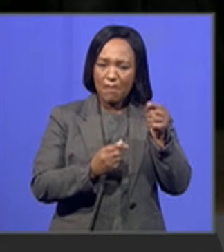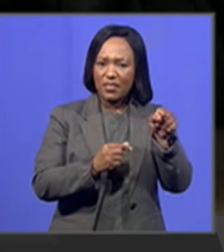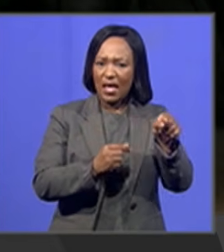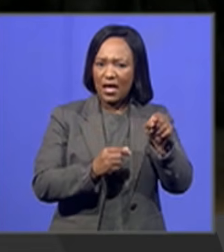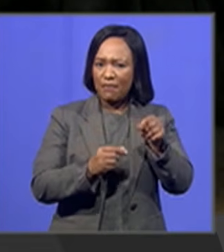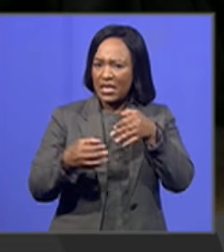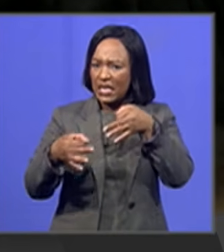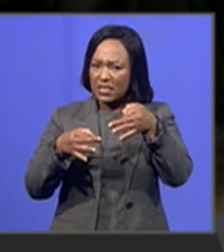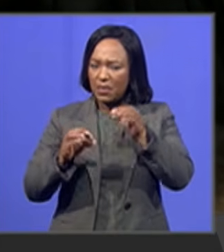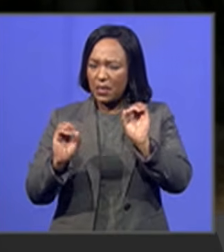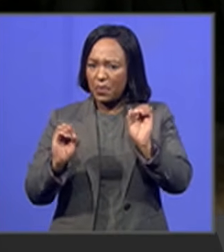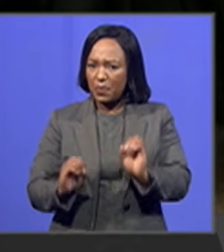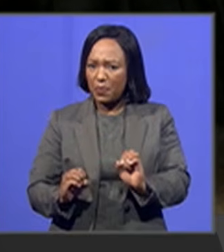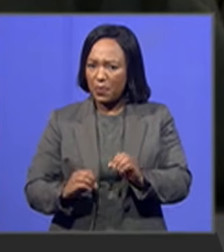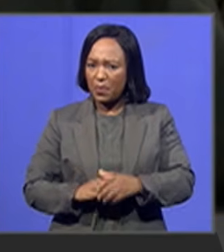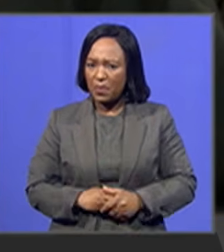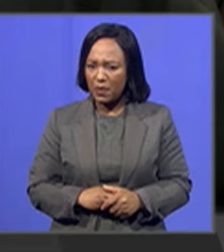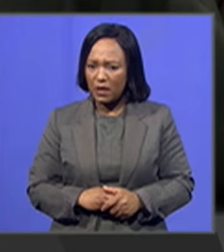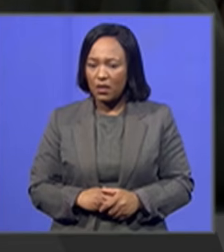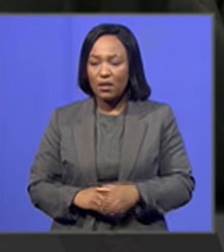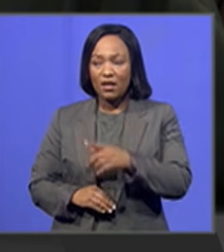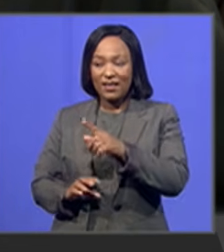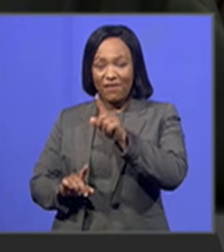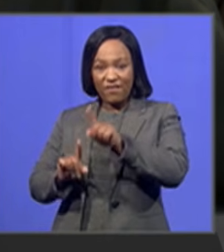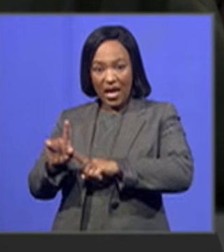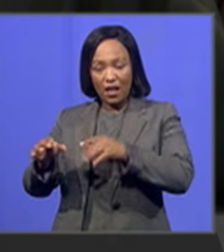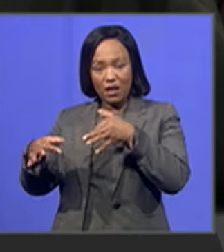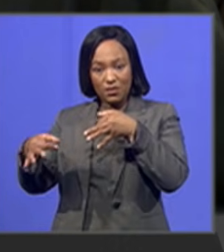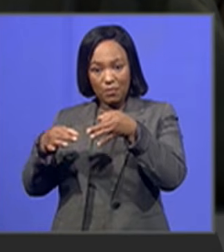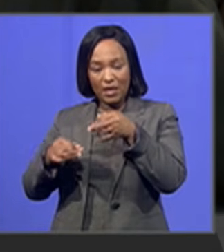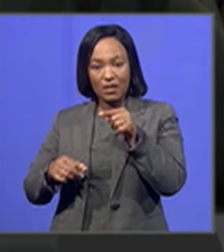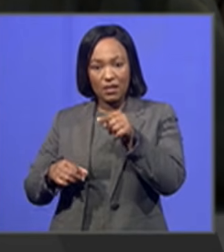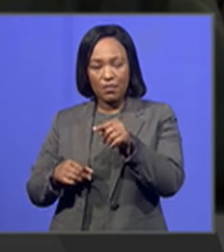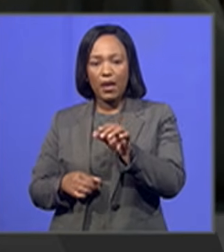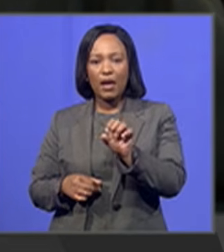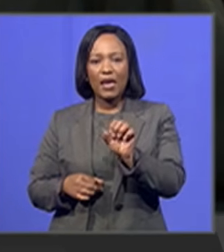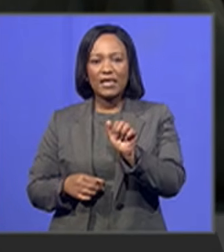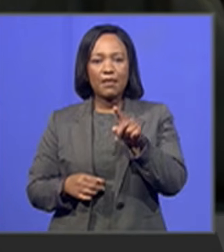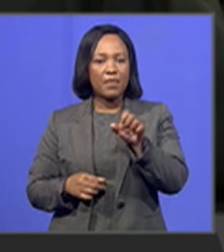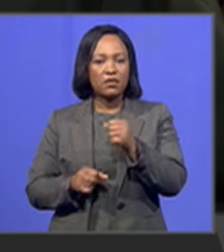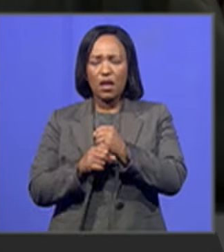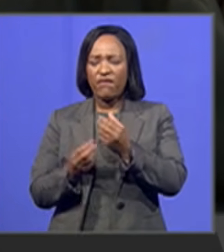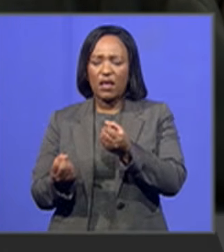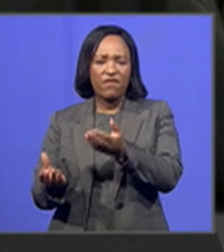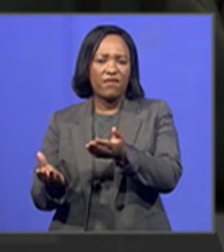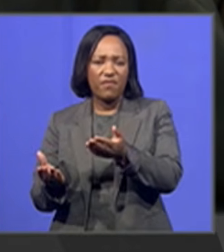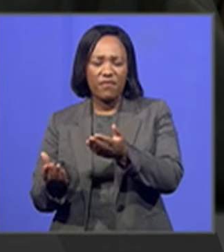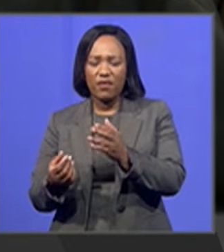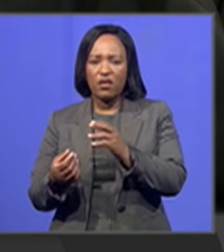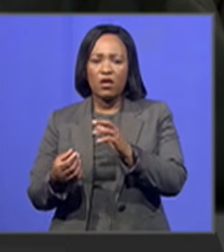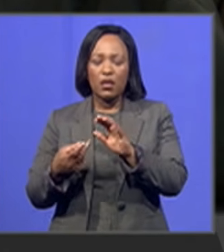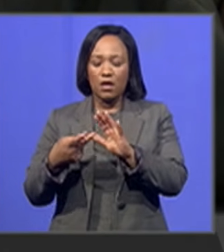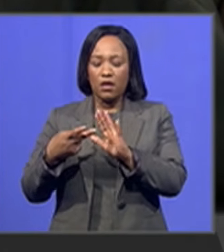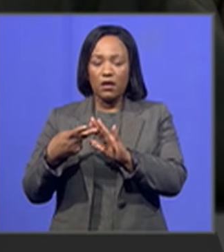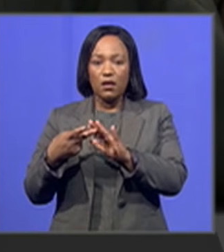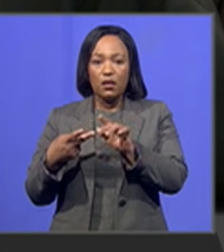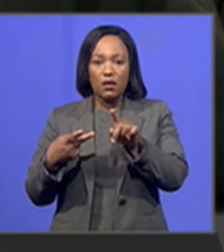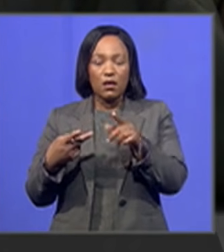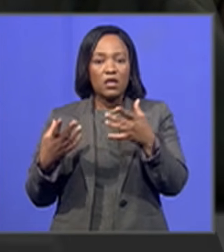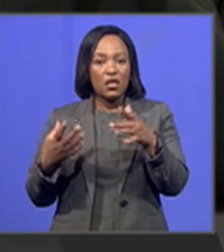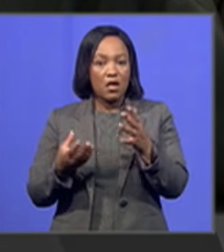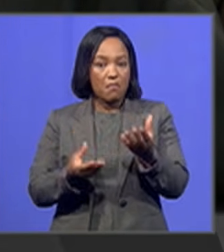why he returned ammunition that was not issued to him by the SAPS. He failed to deal with the fact that he was found